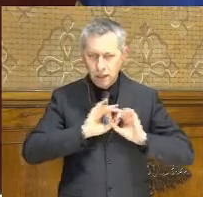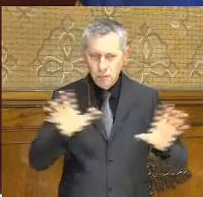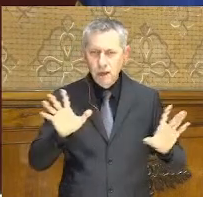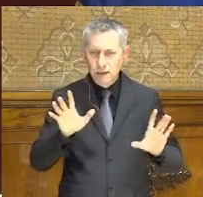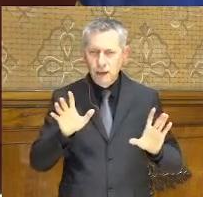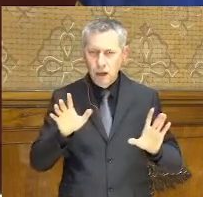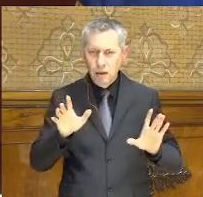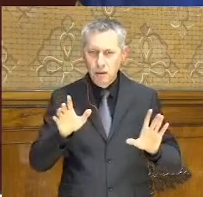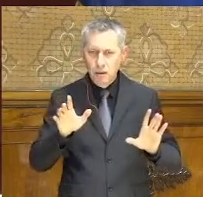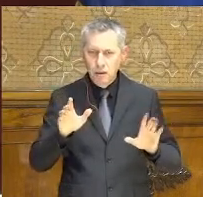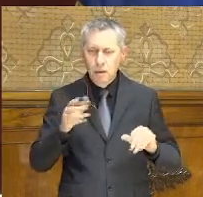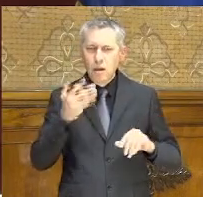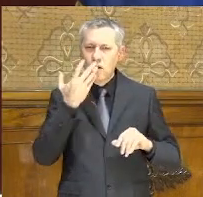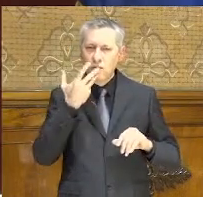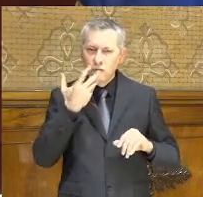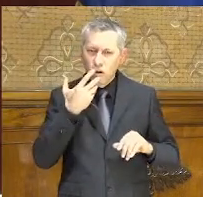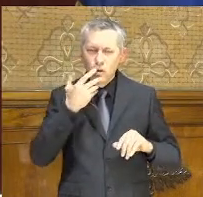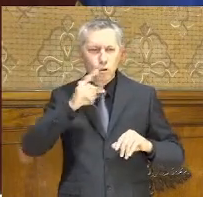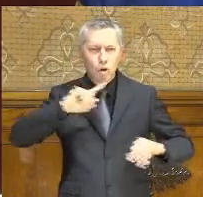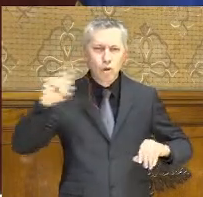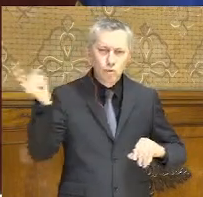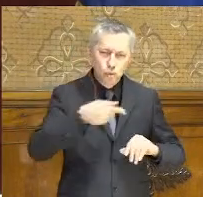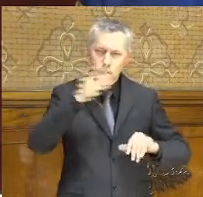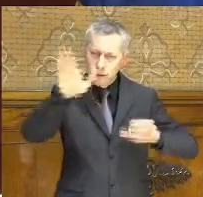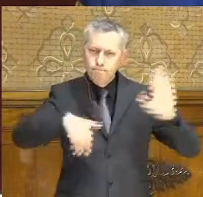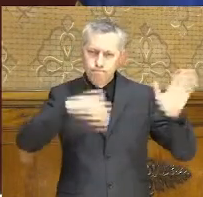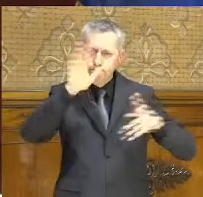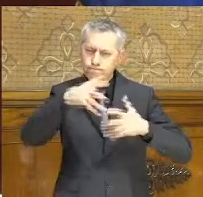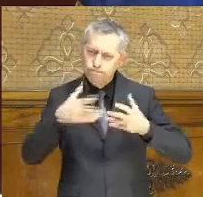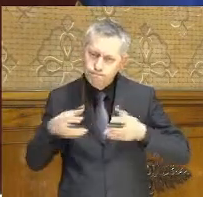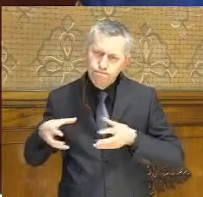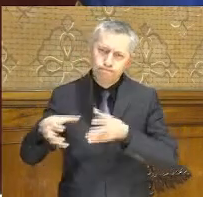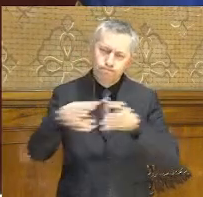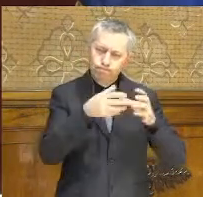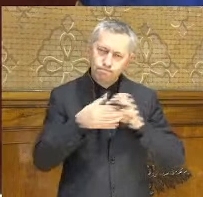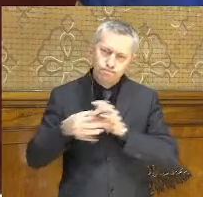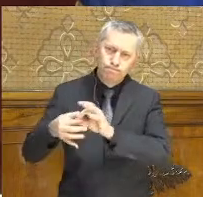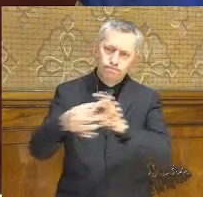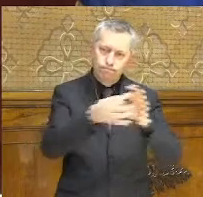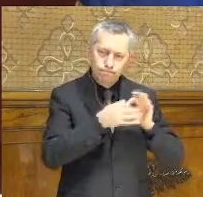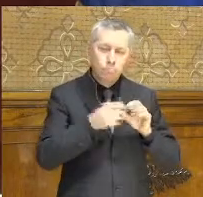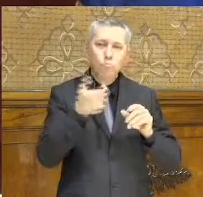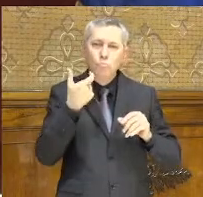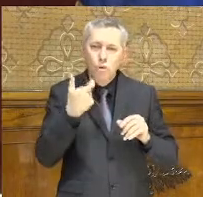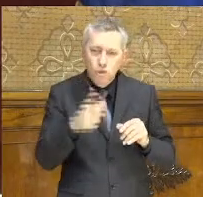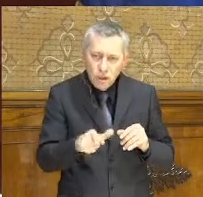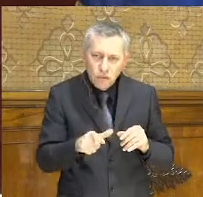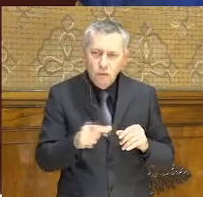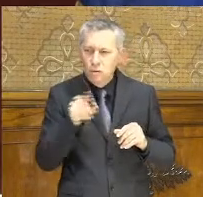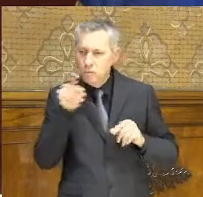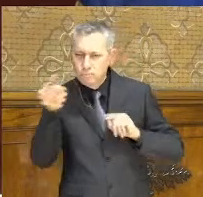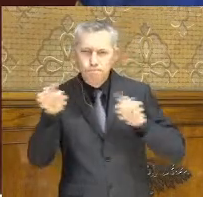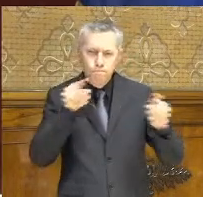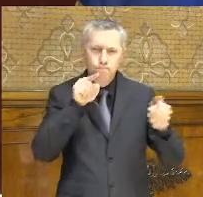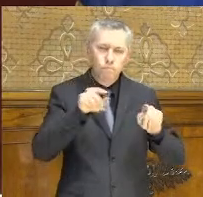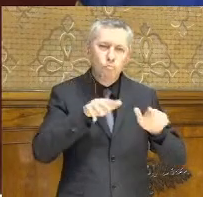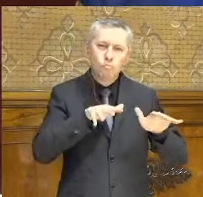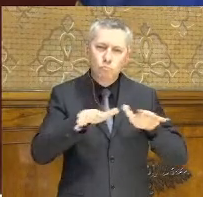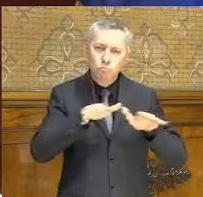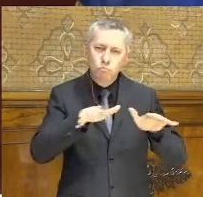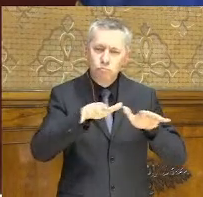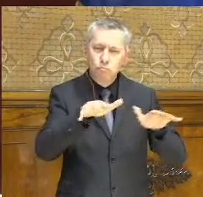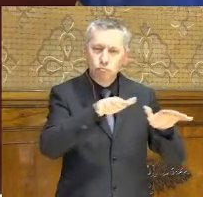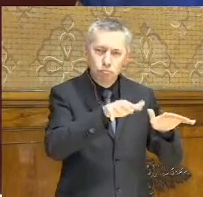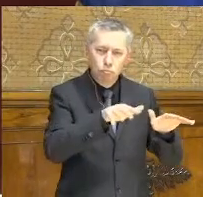idea that freedom is in the movement of freedom, or what Arendt calls in the public